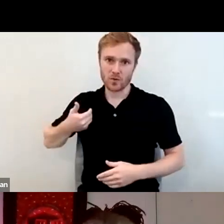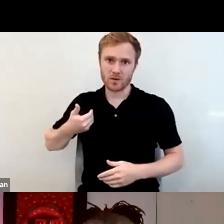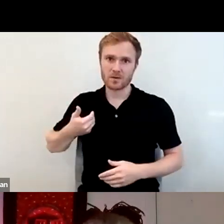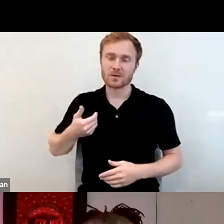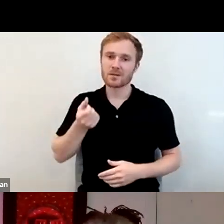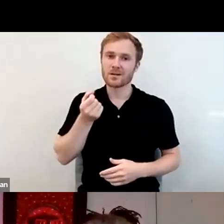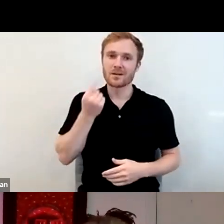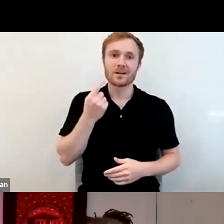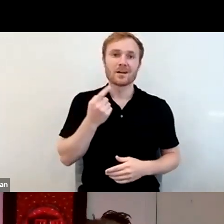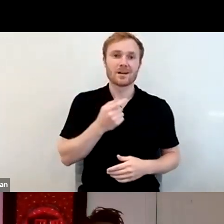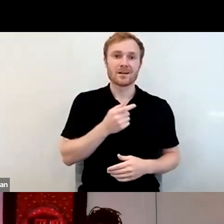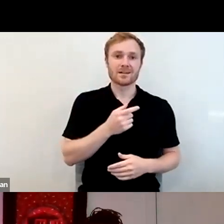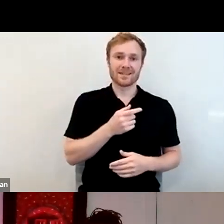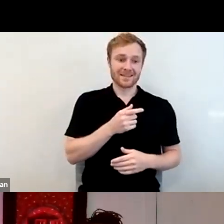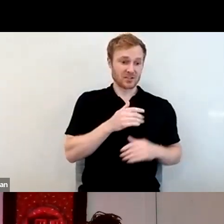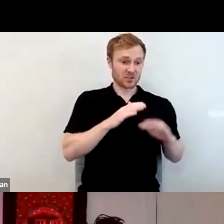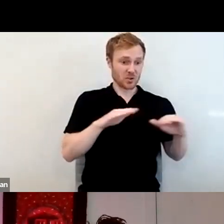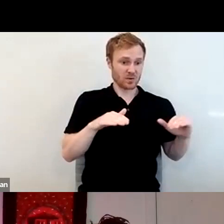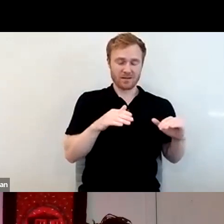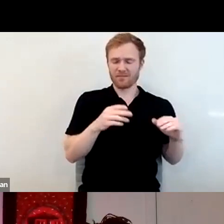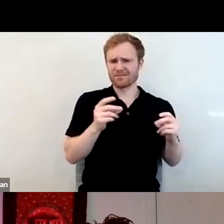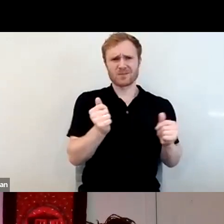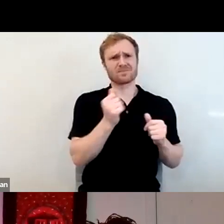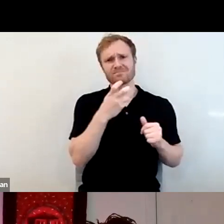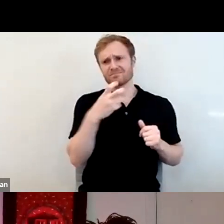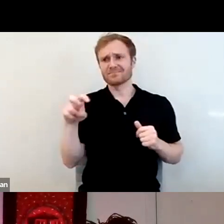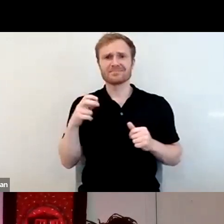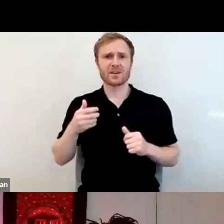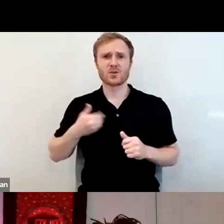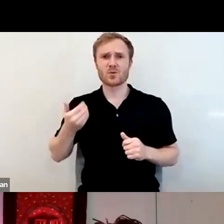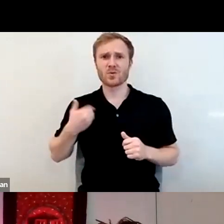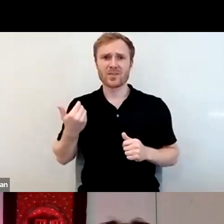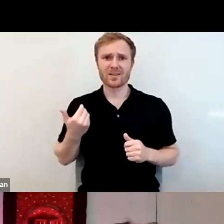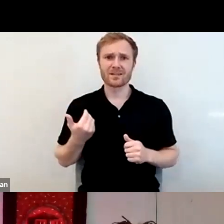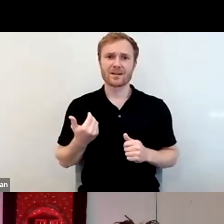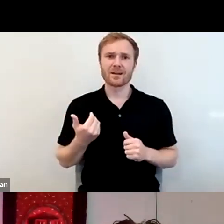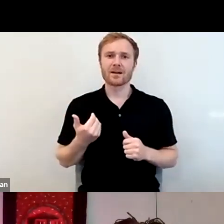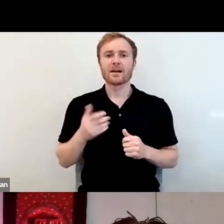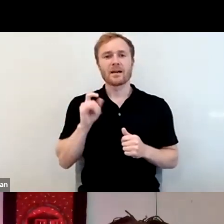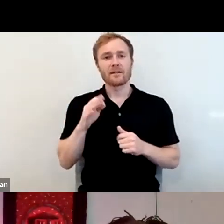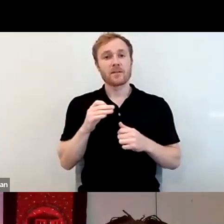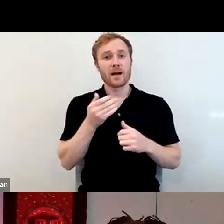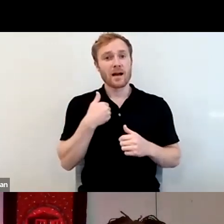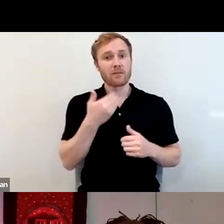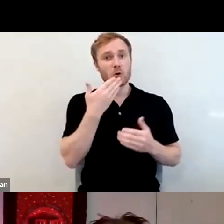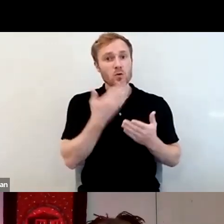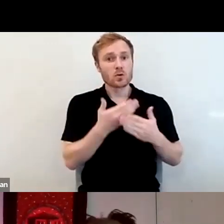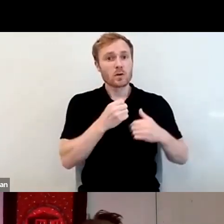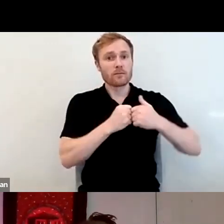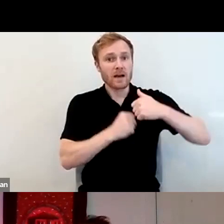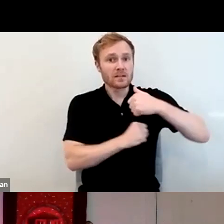their children. And if we can create foundations of learning that they move into youth in a safe space,